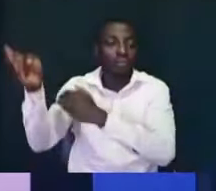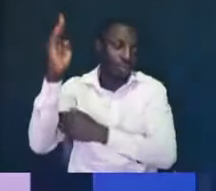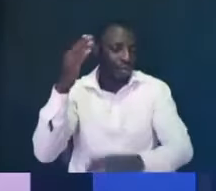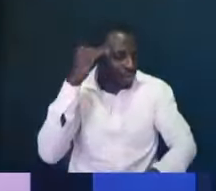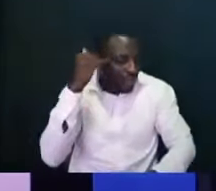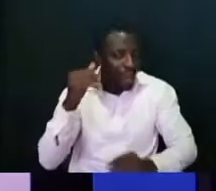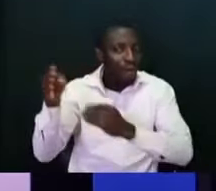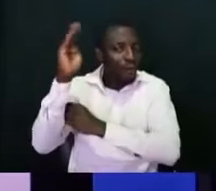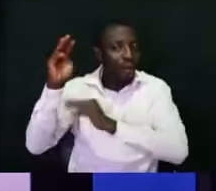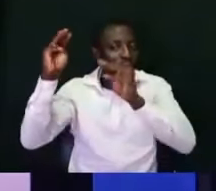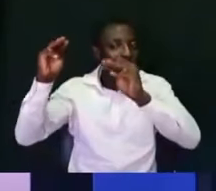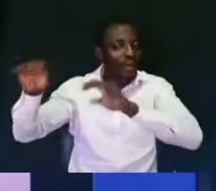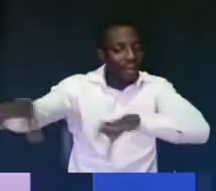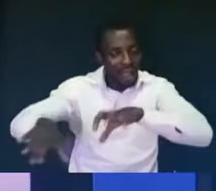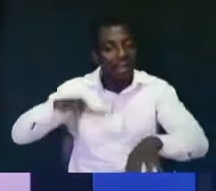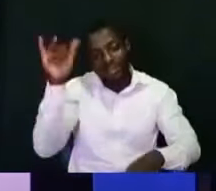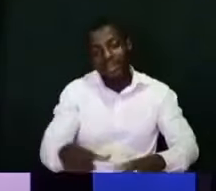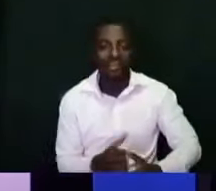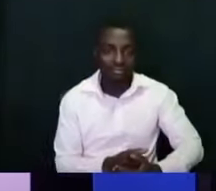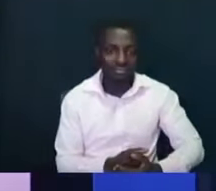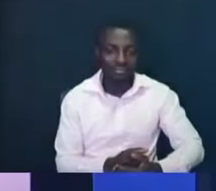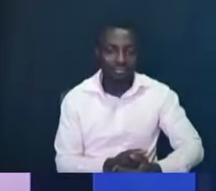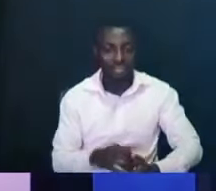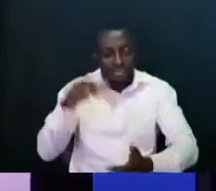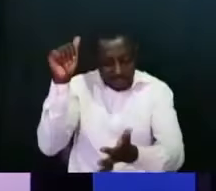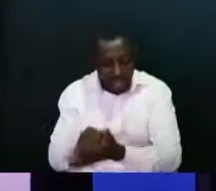power. Brothers, this too is